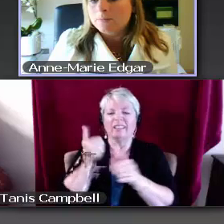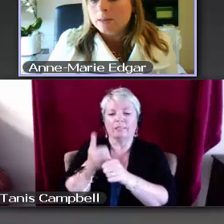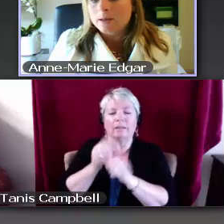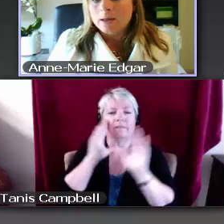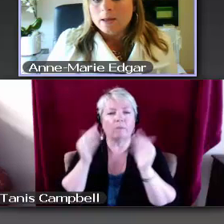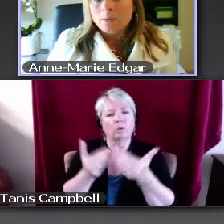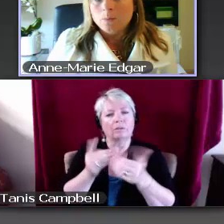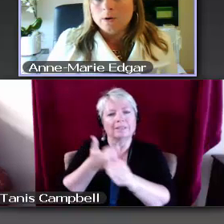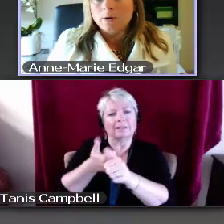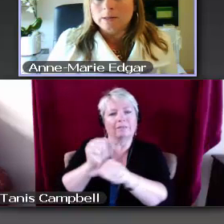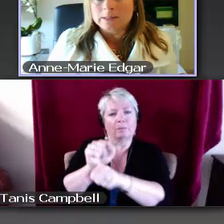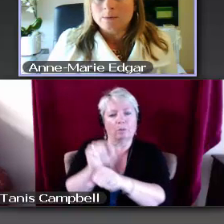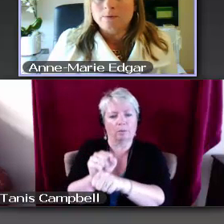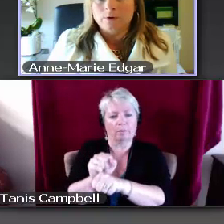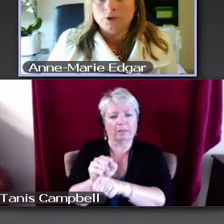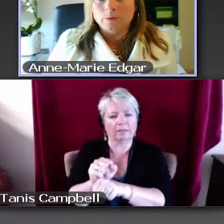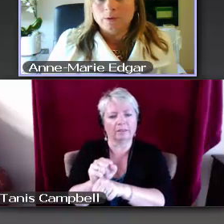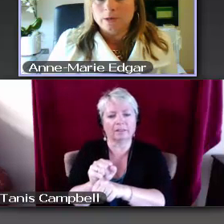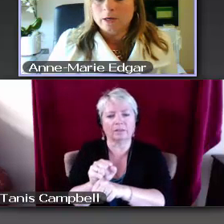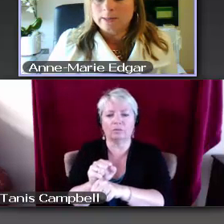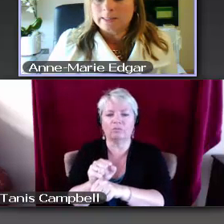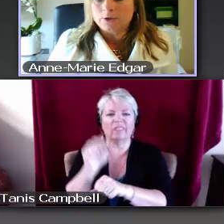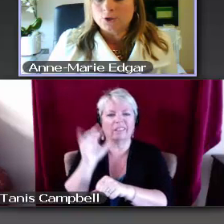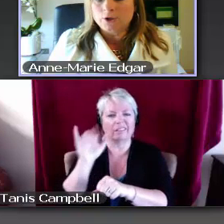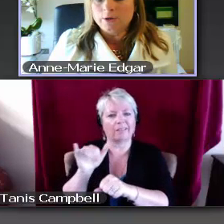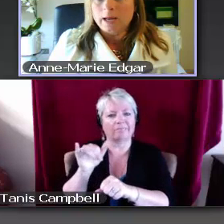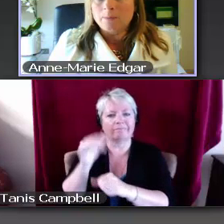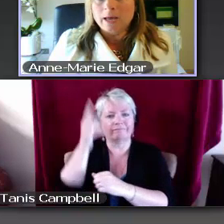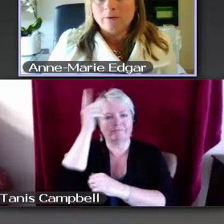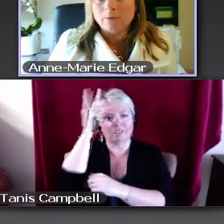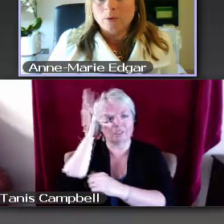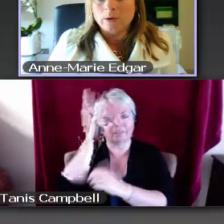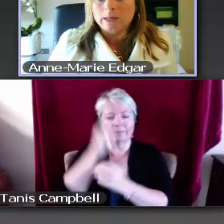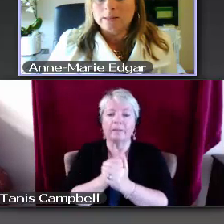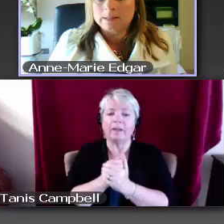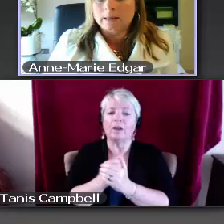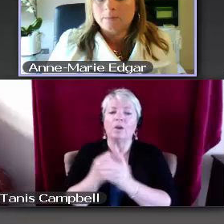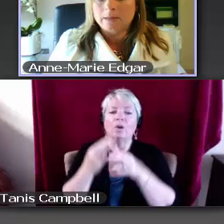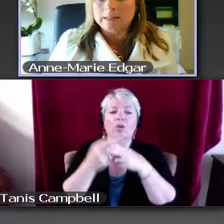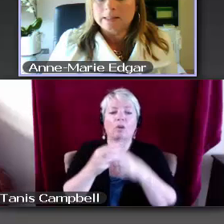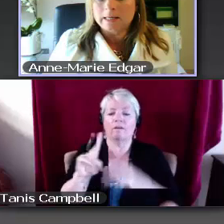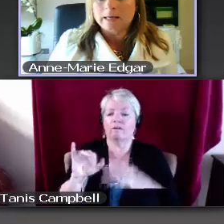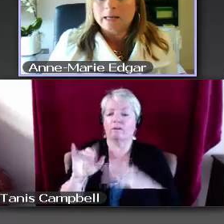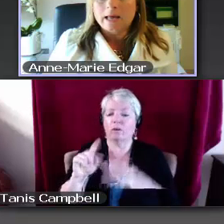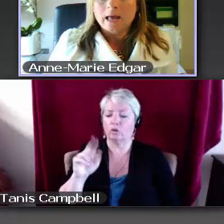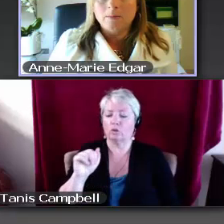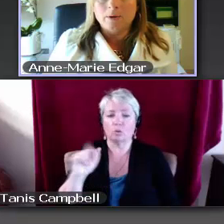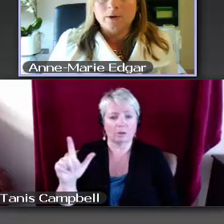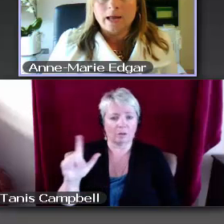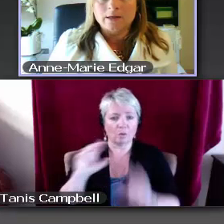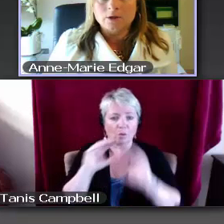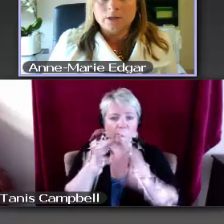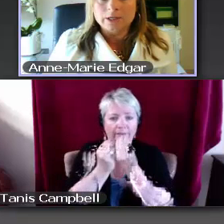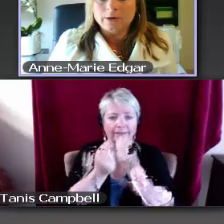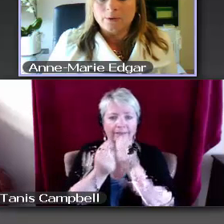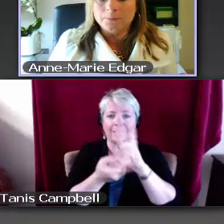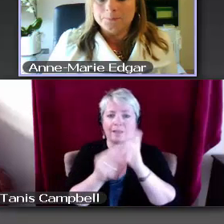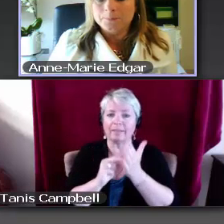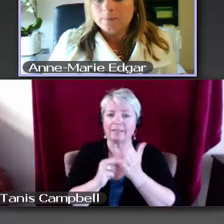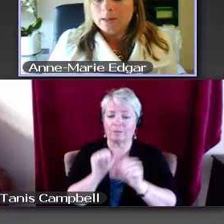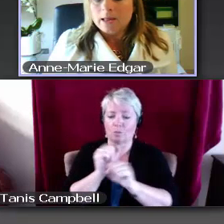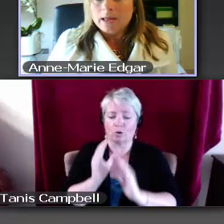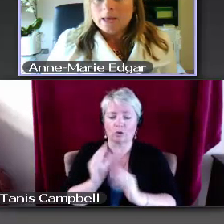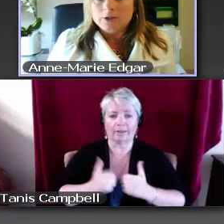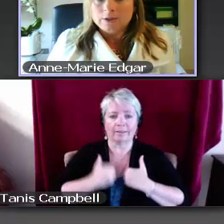with. We're also a virtual organization, and we have employees in BC, Alberta, and